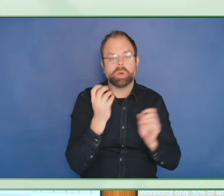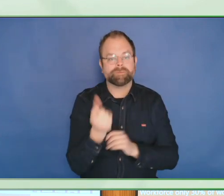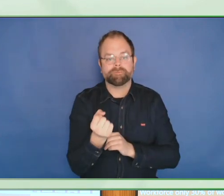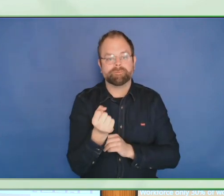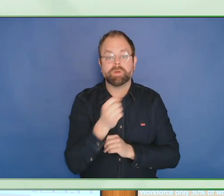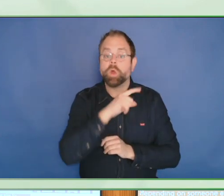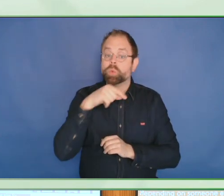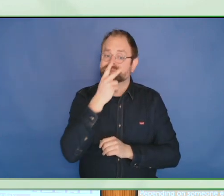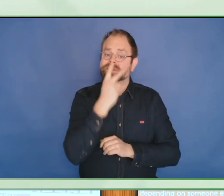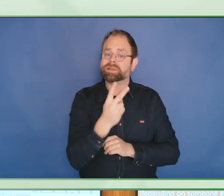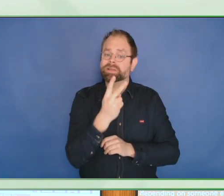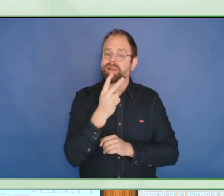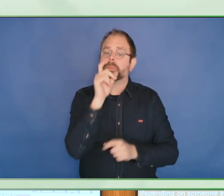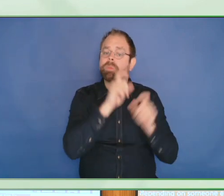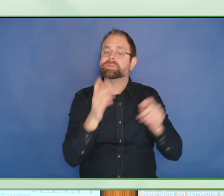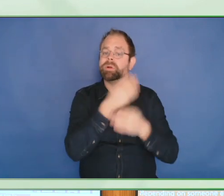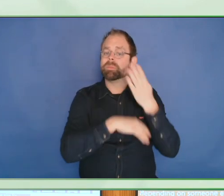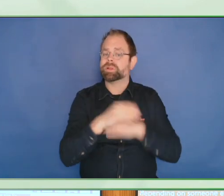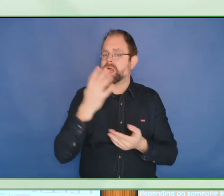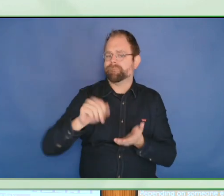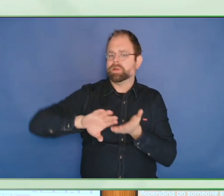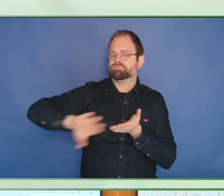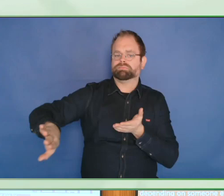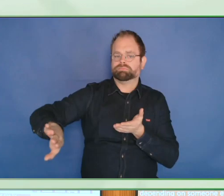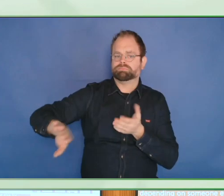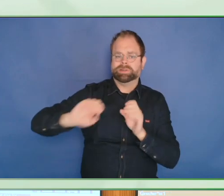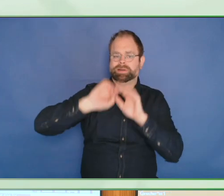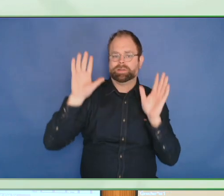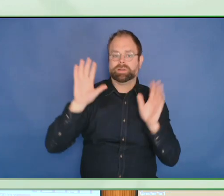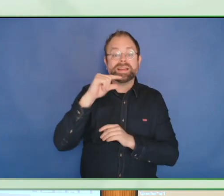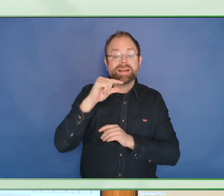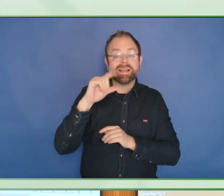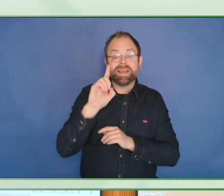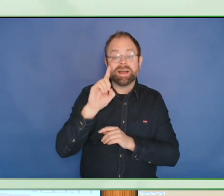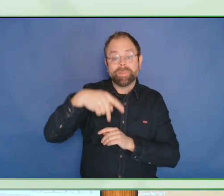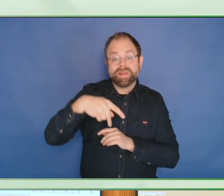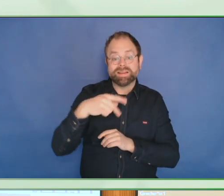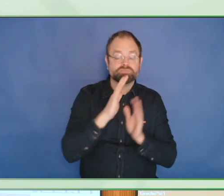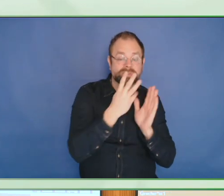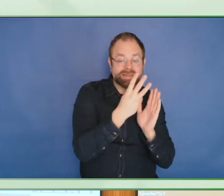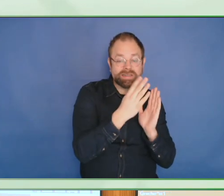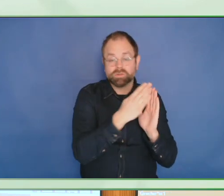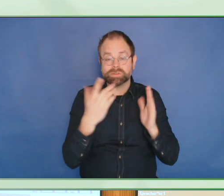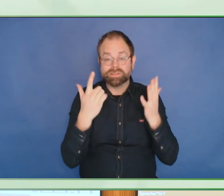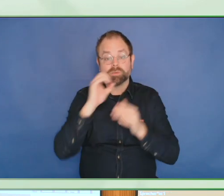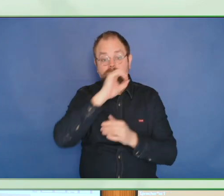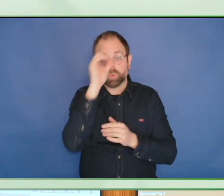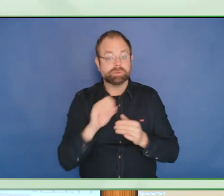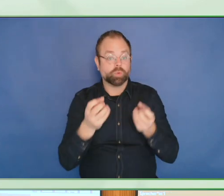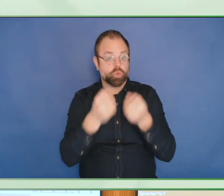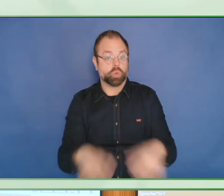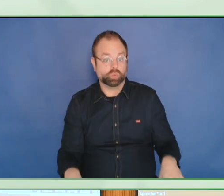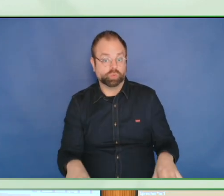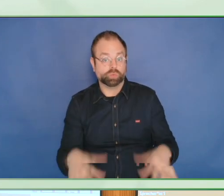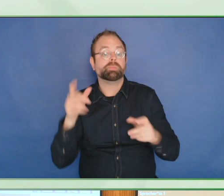course, women, when they're stuck at home, they're more vulnerable to abuse and sexual exploitation. So